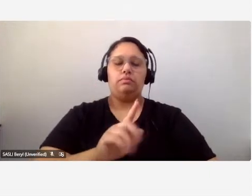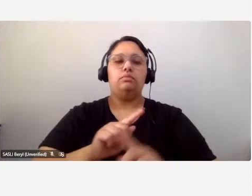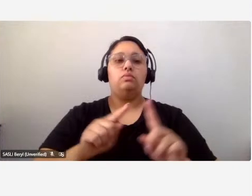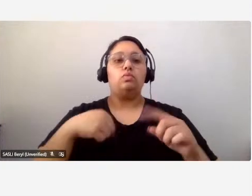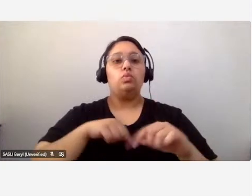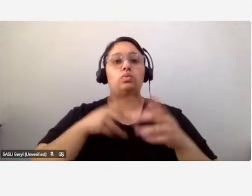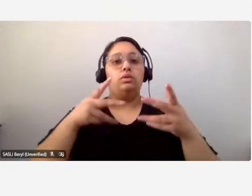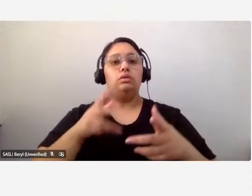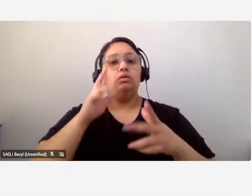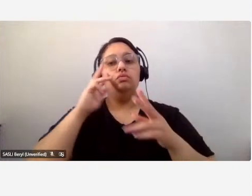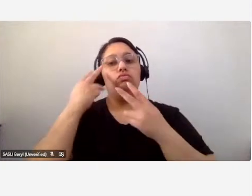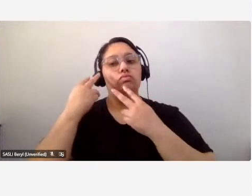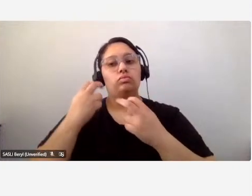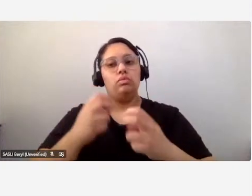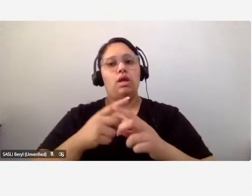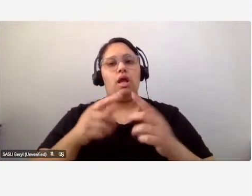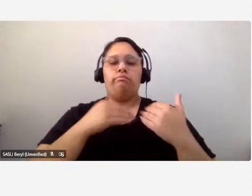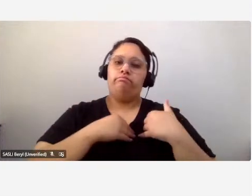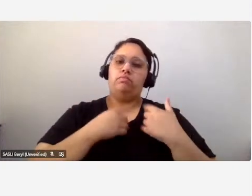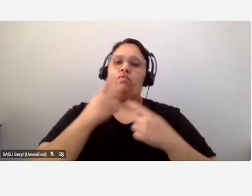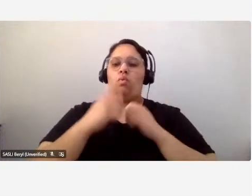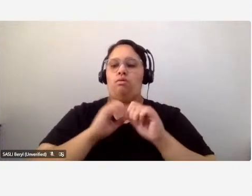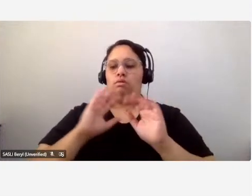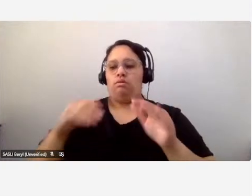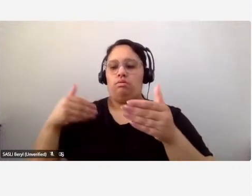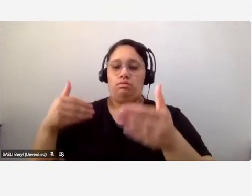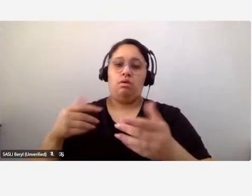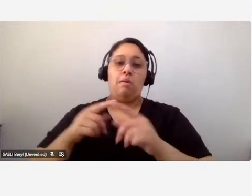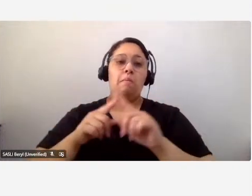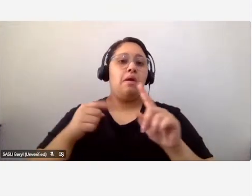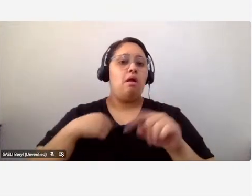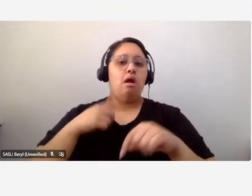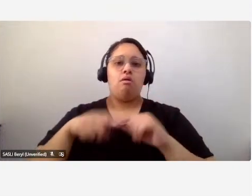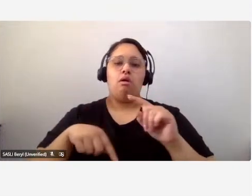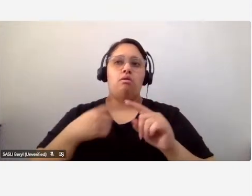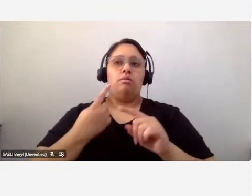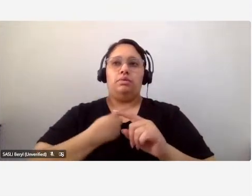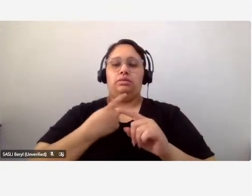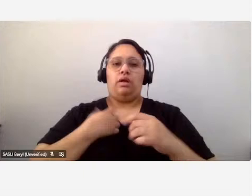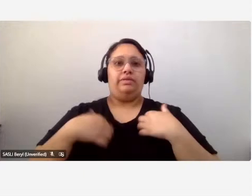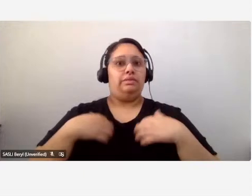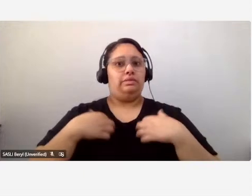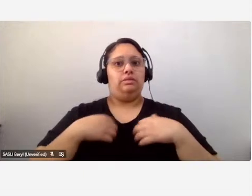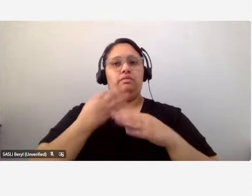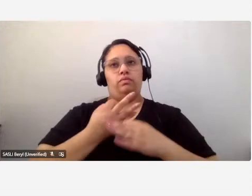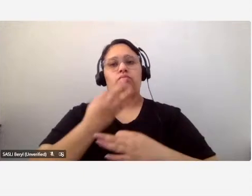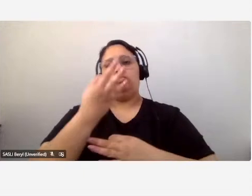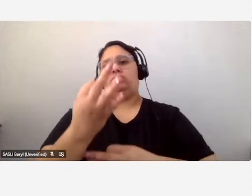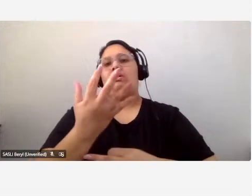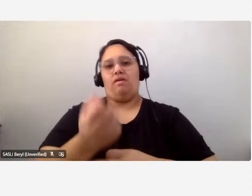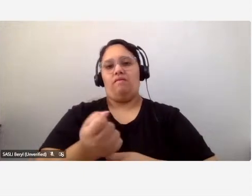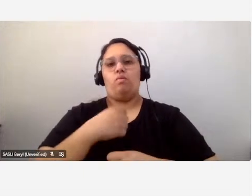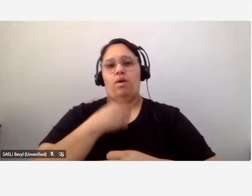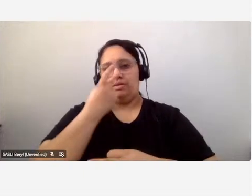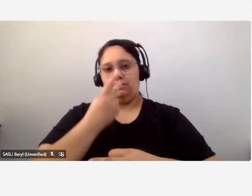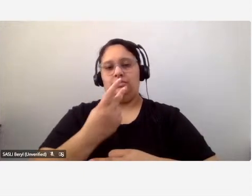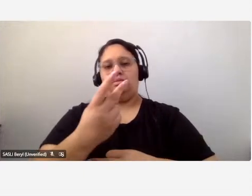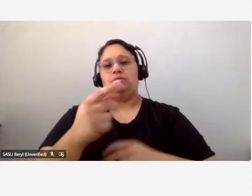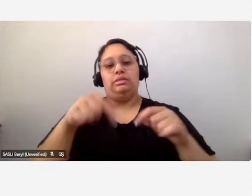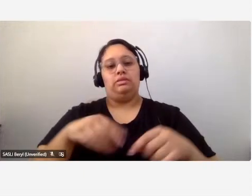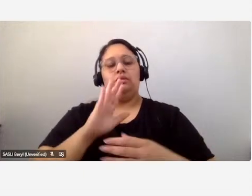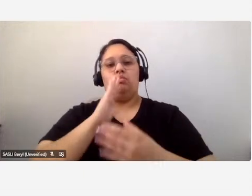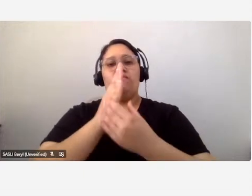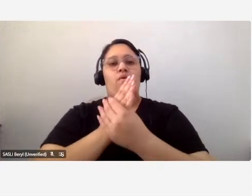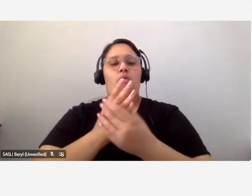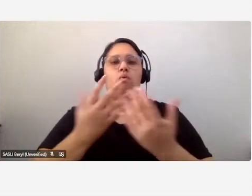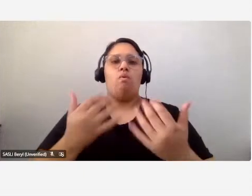here to reflect an account of the past year. However, I cannot be helped but being excited about the future, seeing also that this portfolio